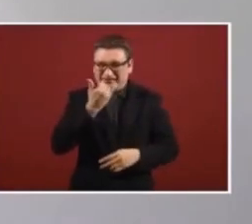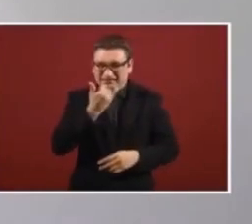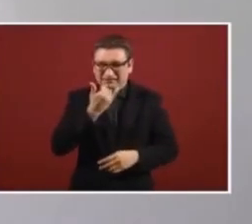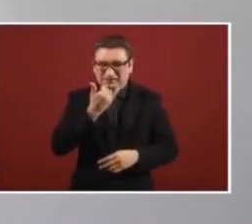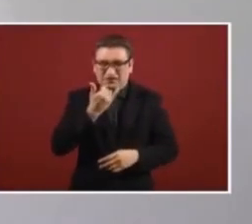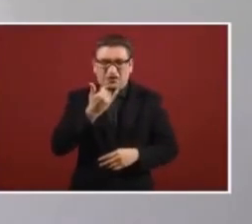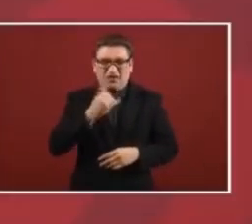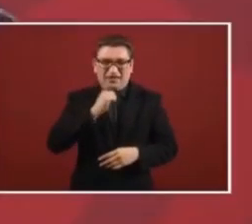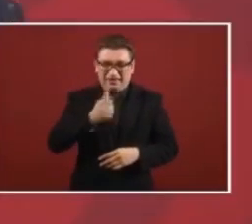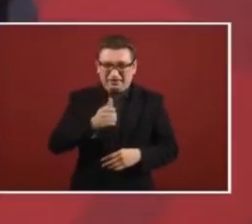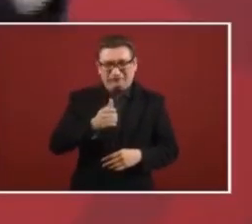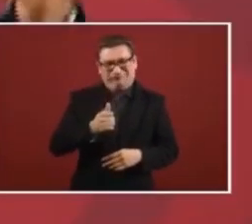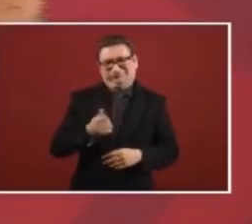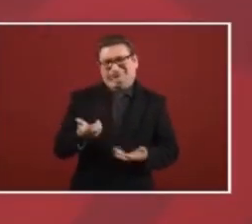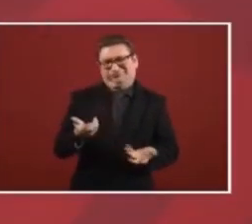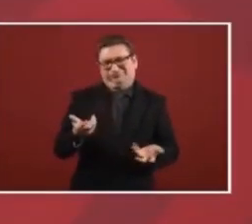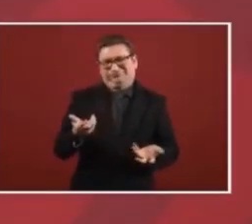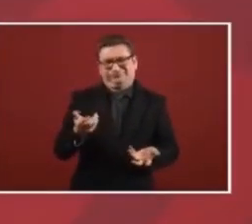pero